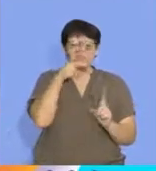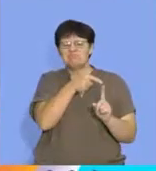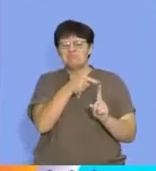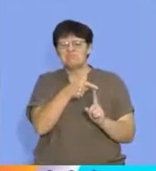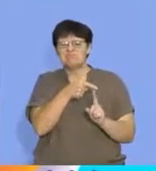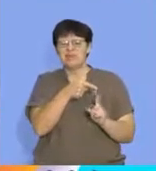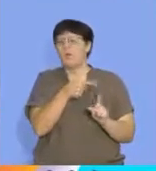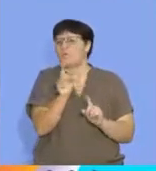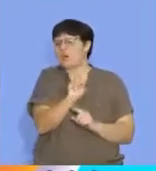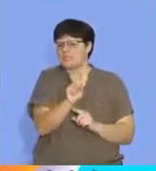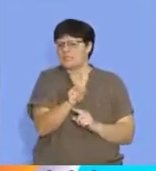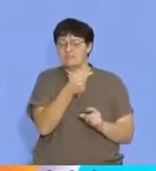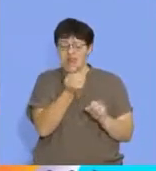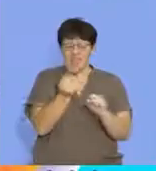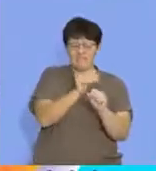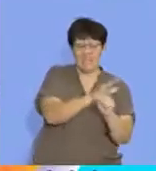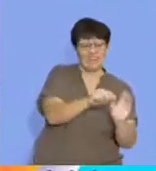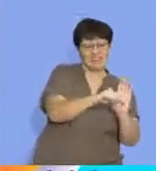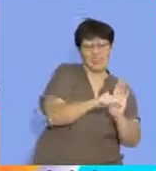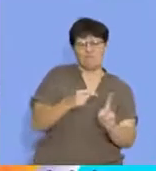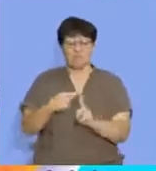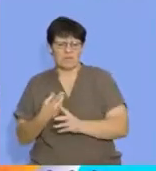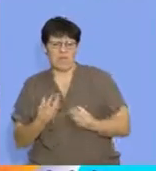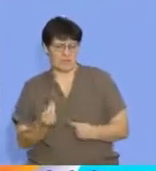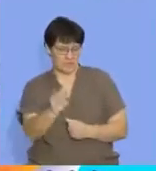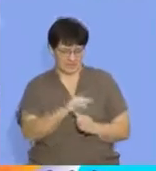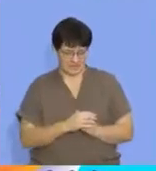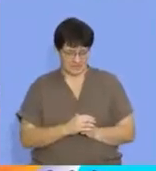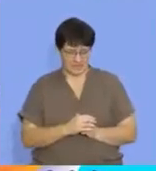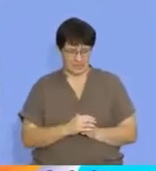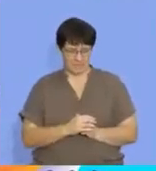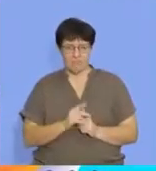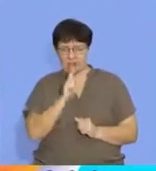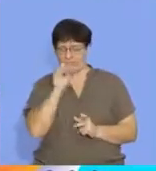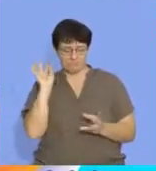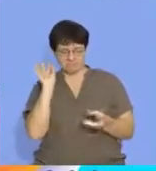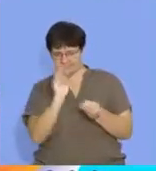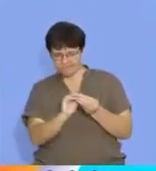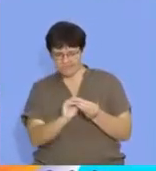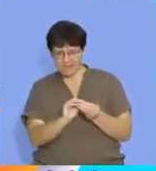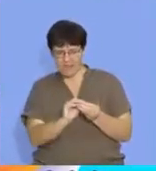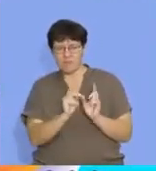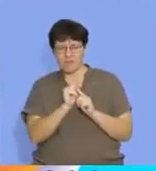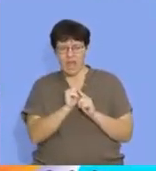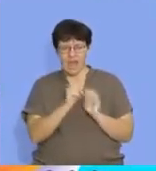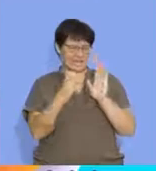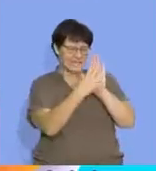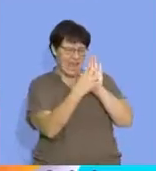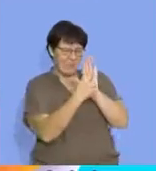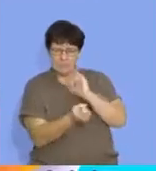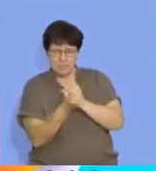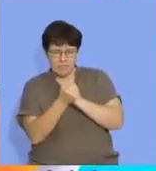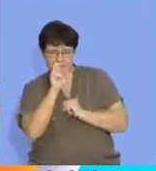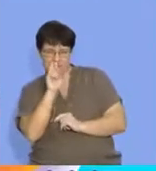are, what effect they have, etc. So let's just go and recap a little bit of those diagrams coming up,